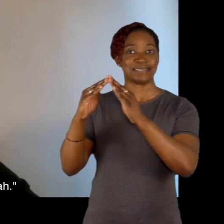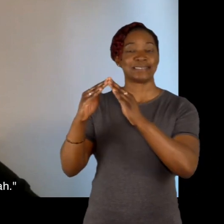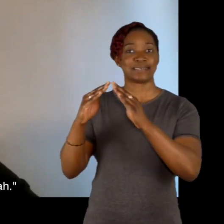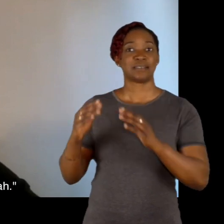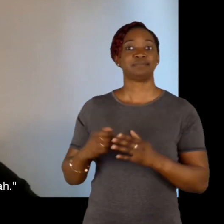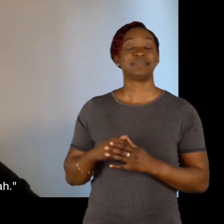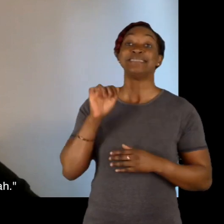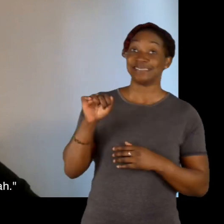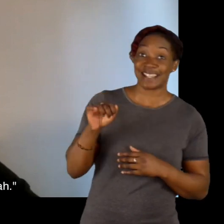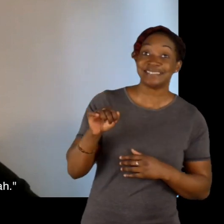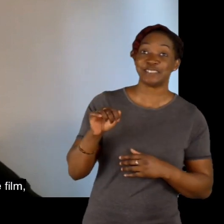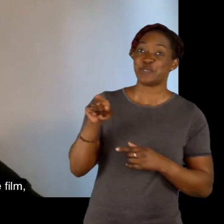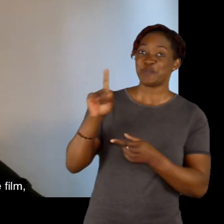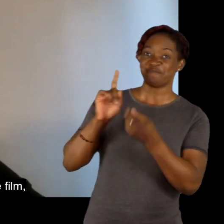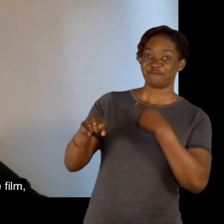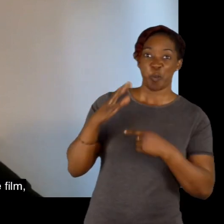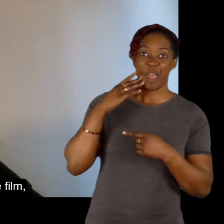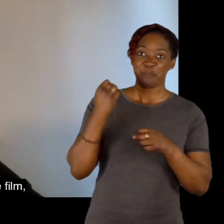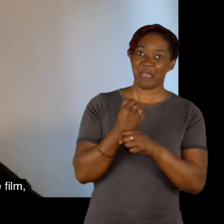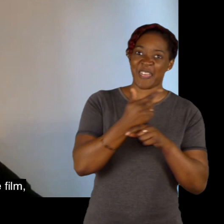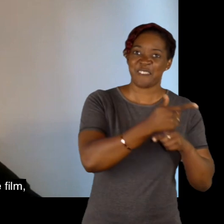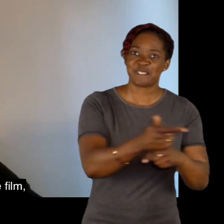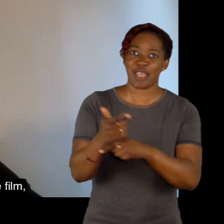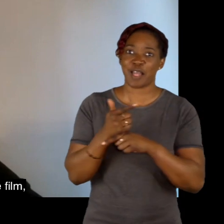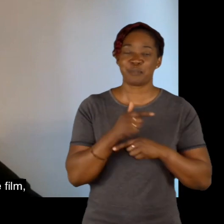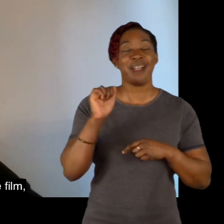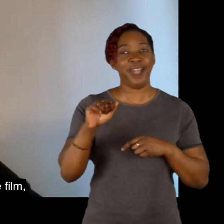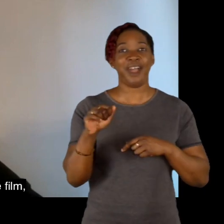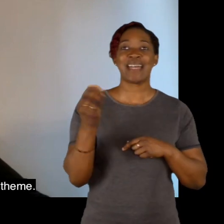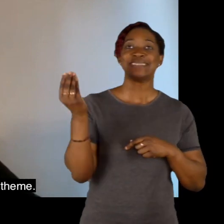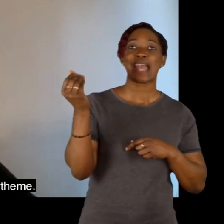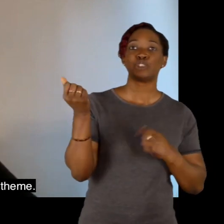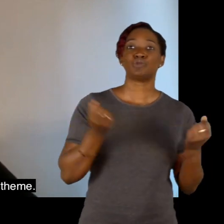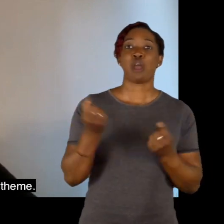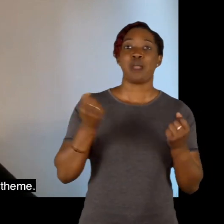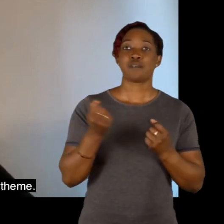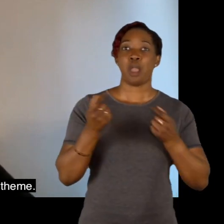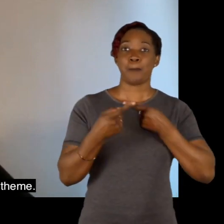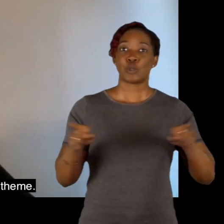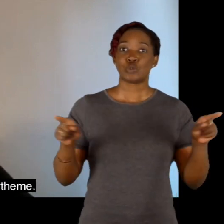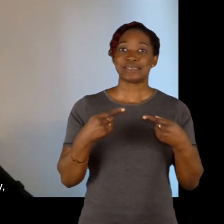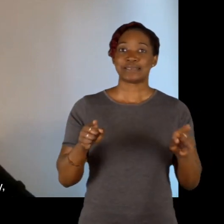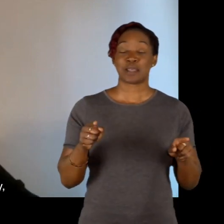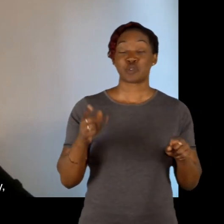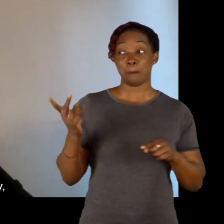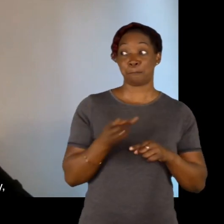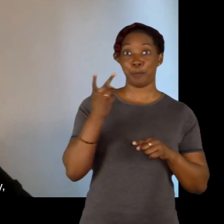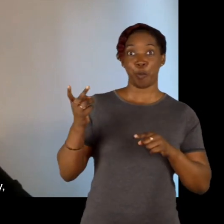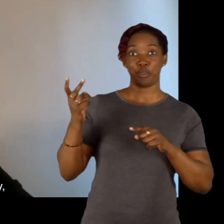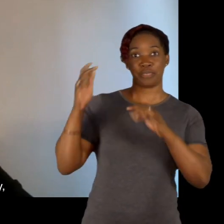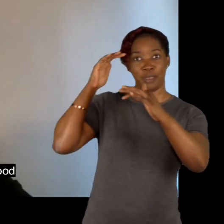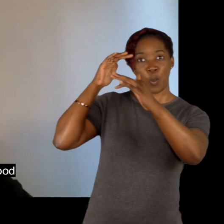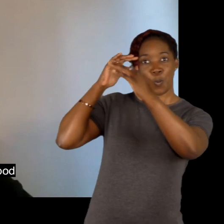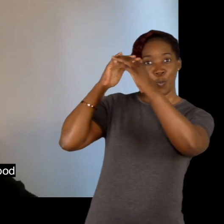I kind of was like, yeah. And also when I was making the film, I was inspired by the Taxi Driver theme, and I think like straight